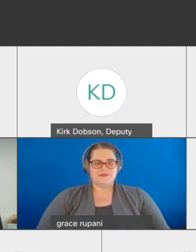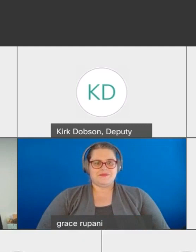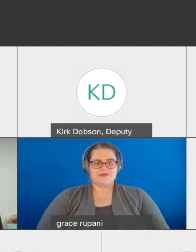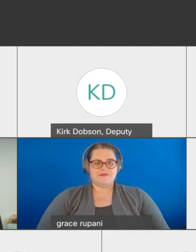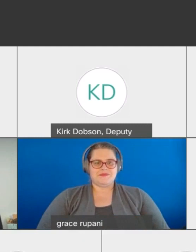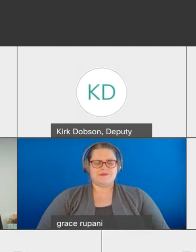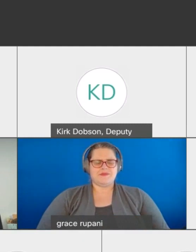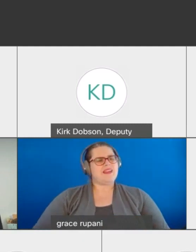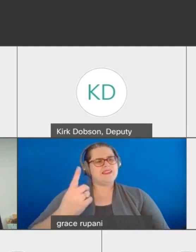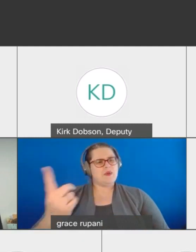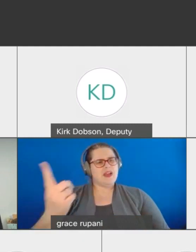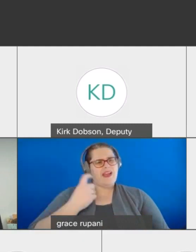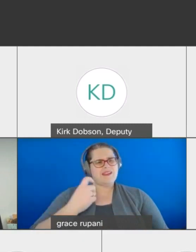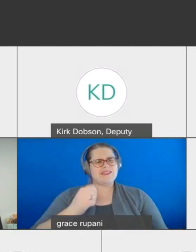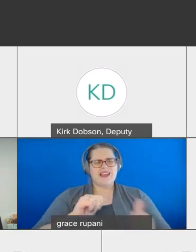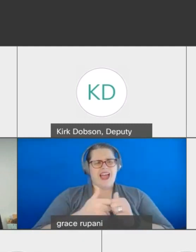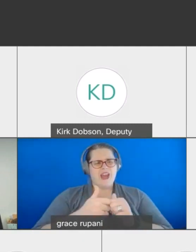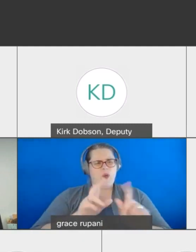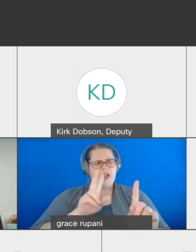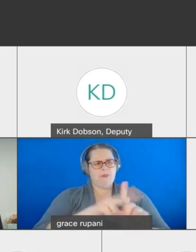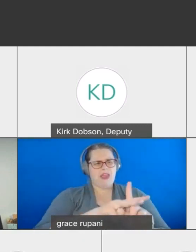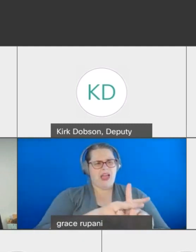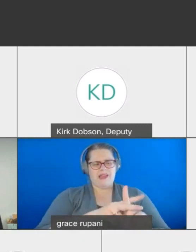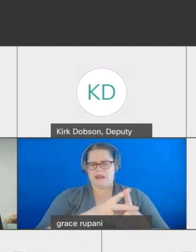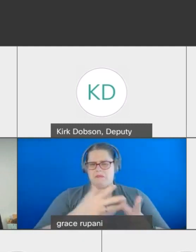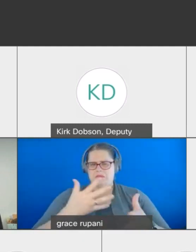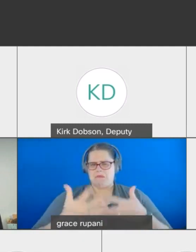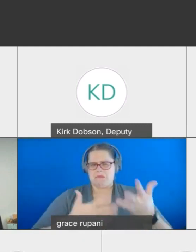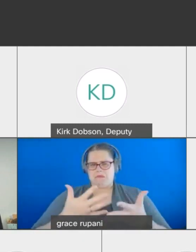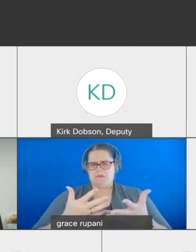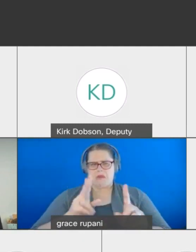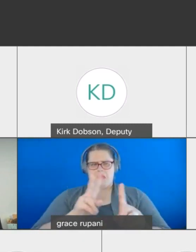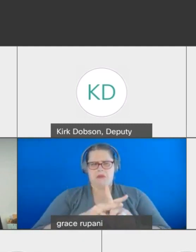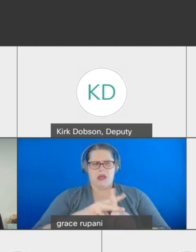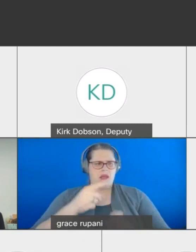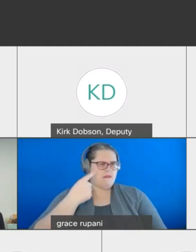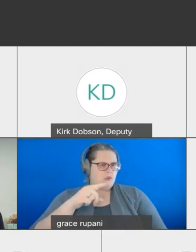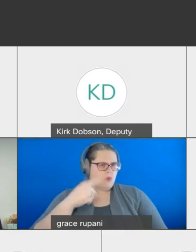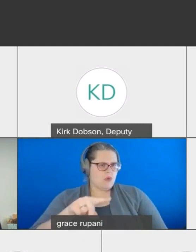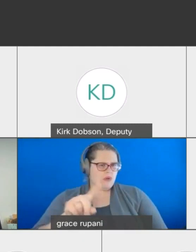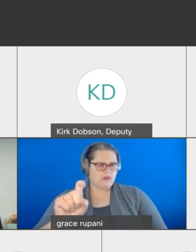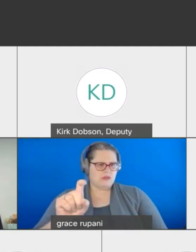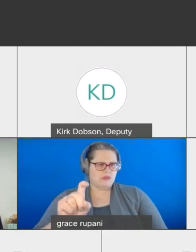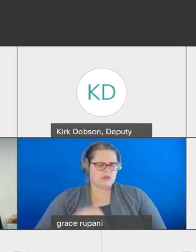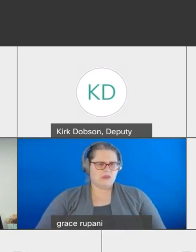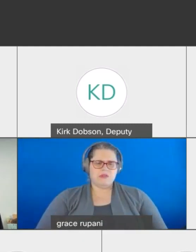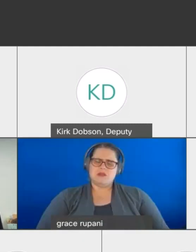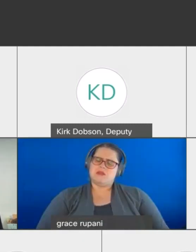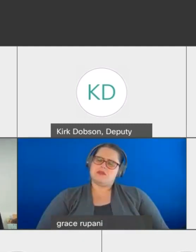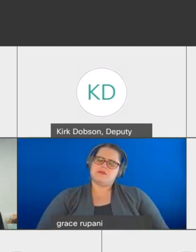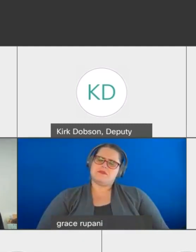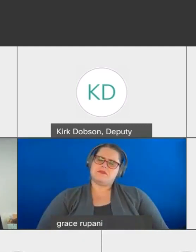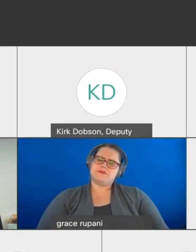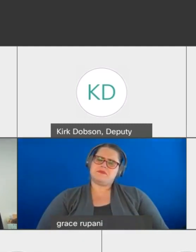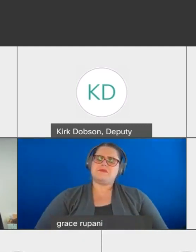Someone asked how they apply, and I'm not clear apply for what. So if they could